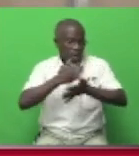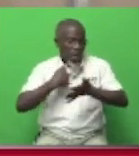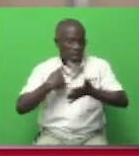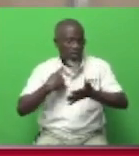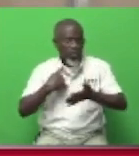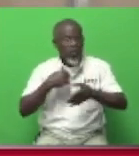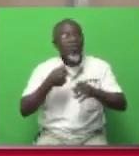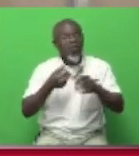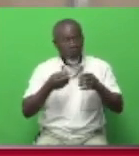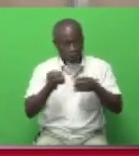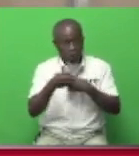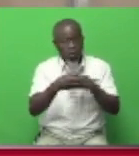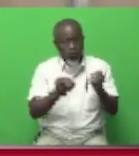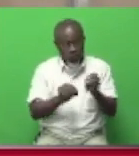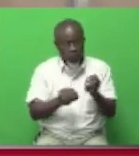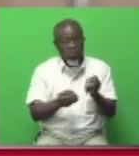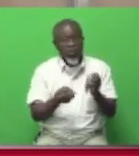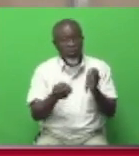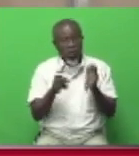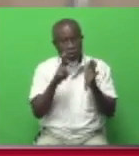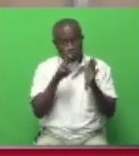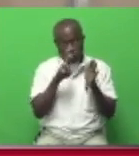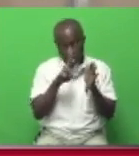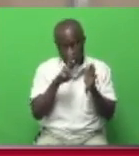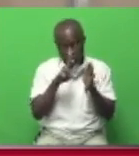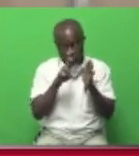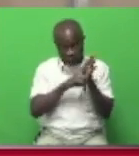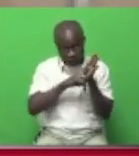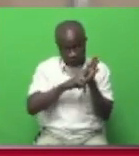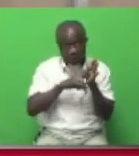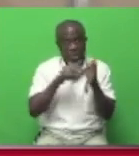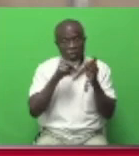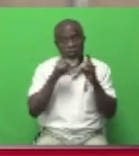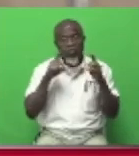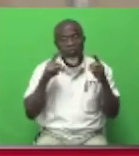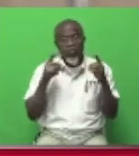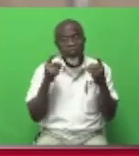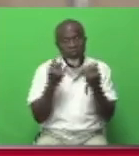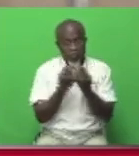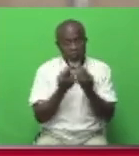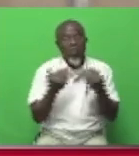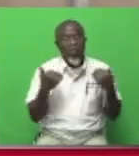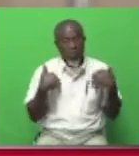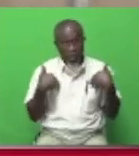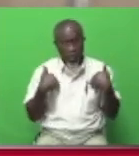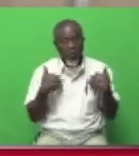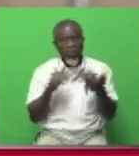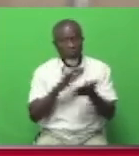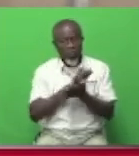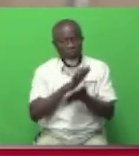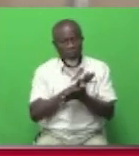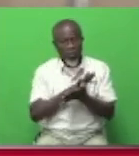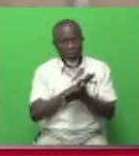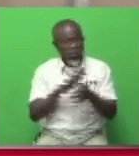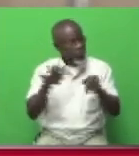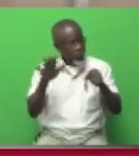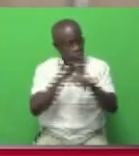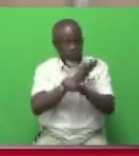Office of the Registrar General, operates at its full capacity. And I'm very, very pleased to report to the people of Trinidad and